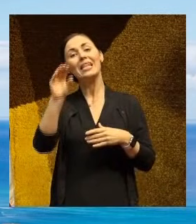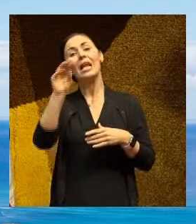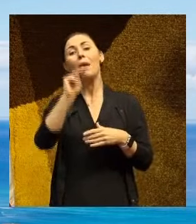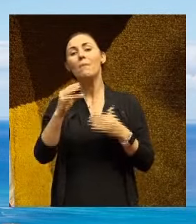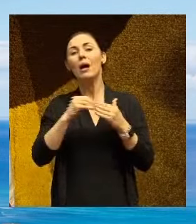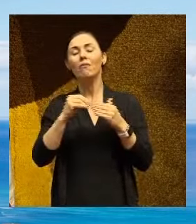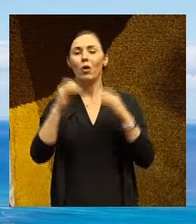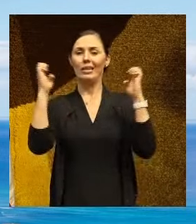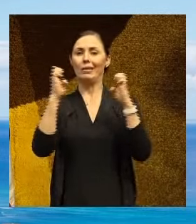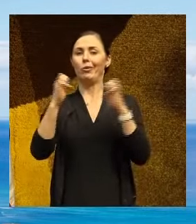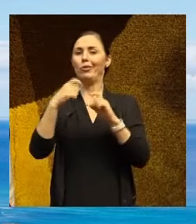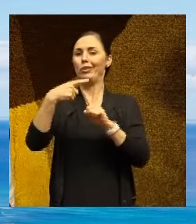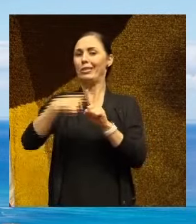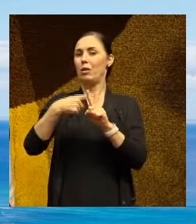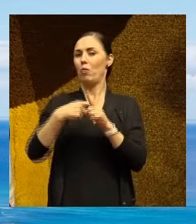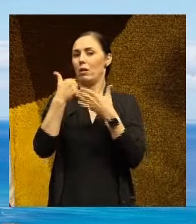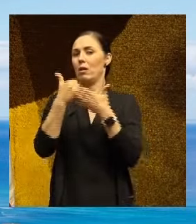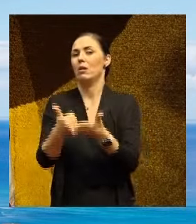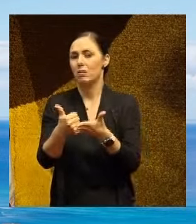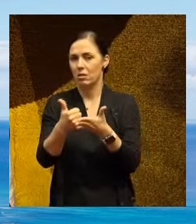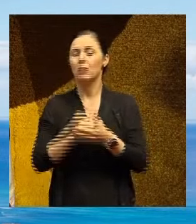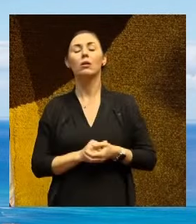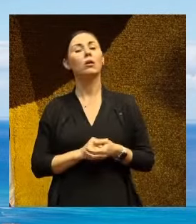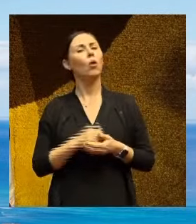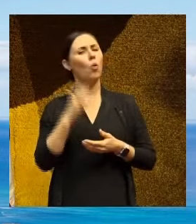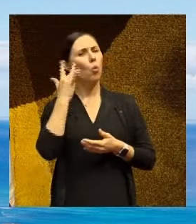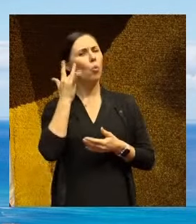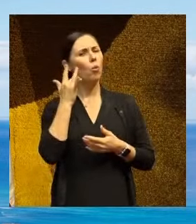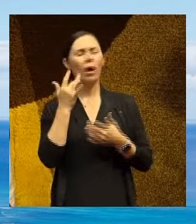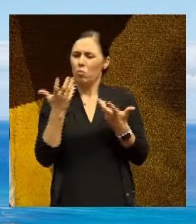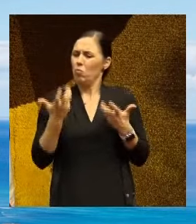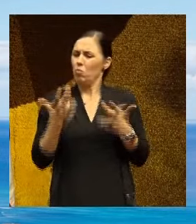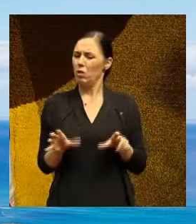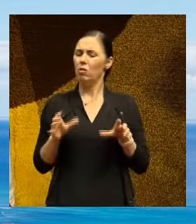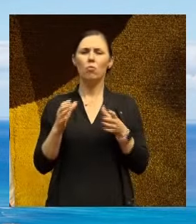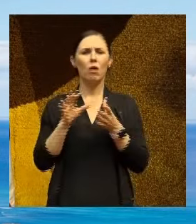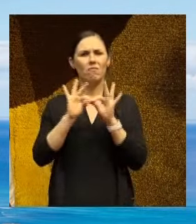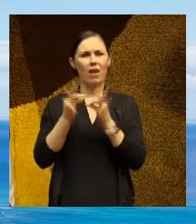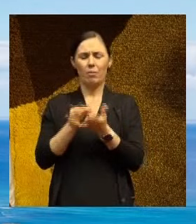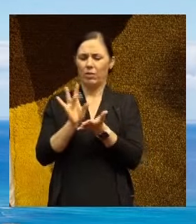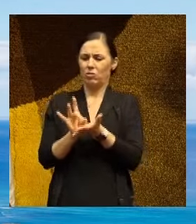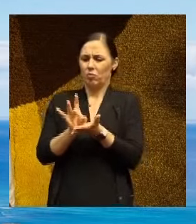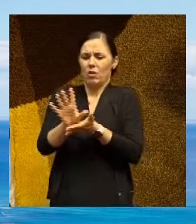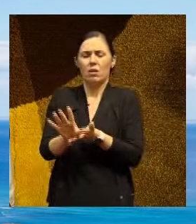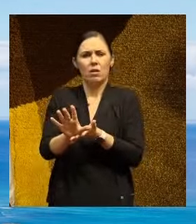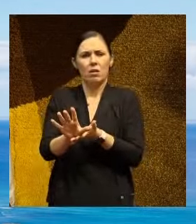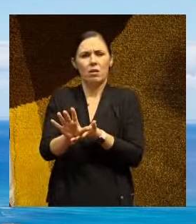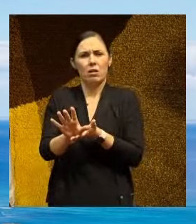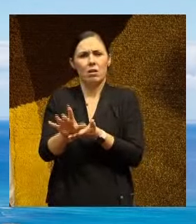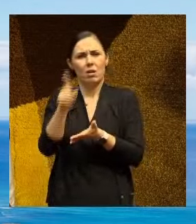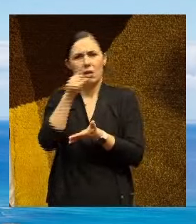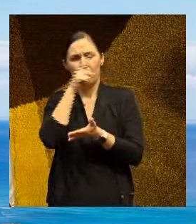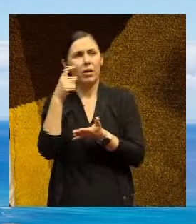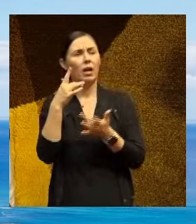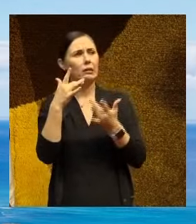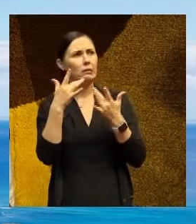mortgage assistance to ensure that no family would be evicted because of the pandemic.